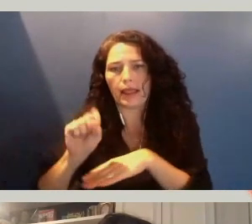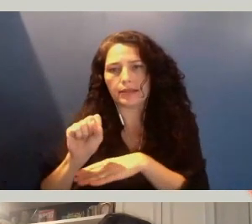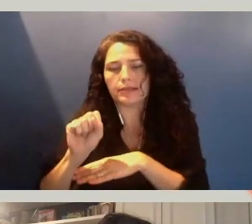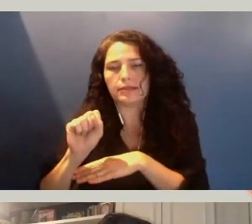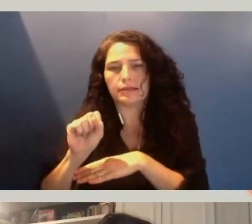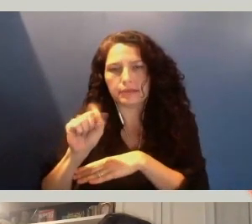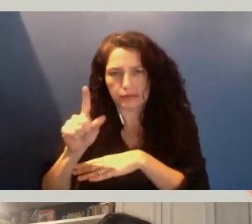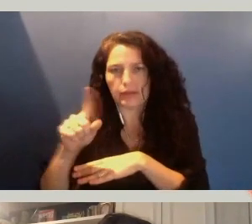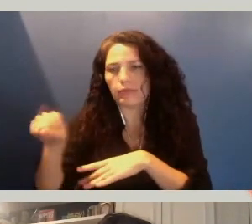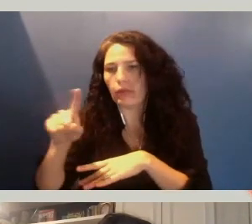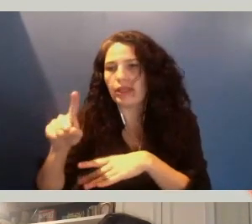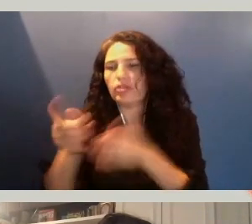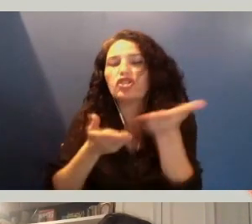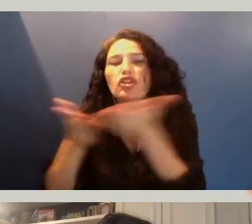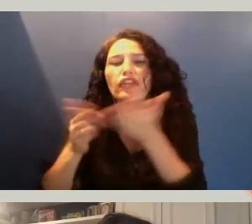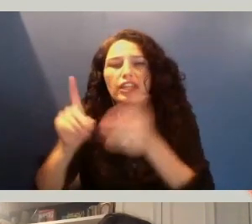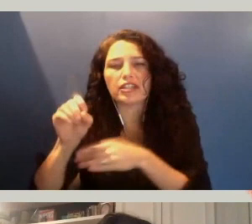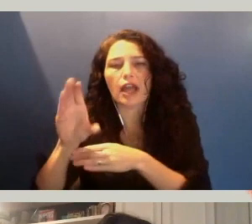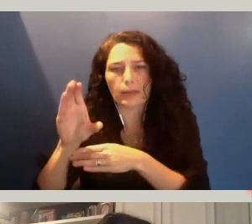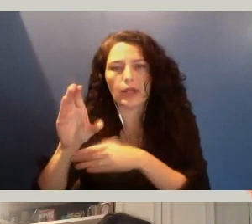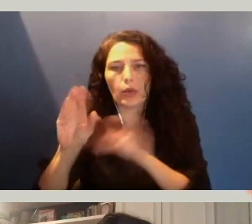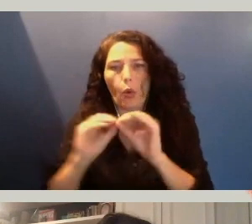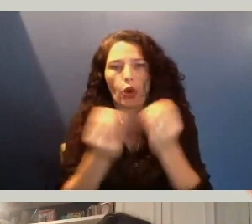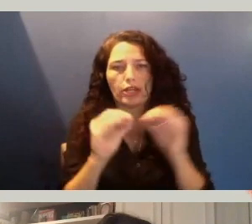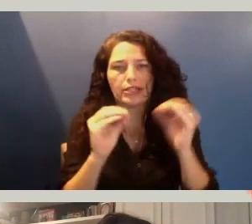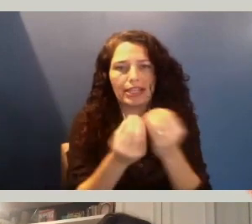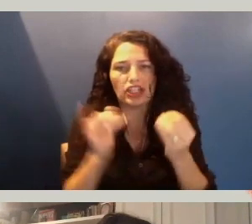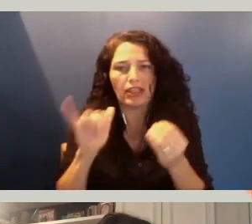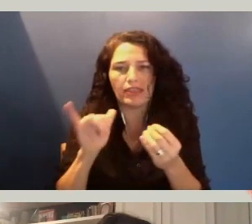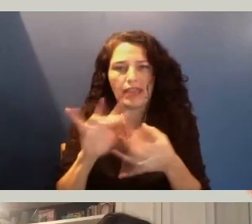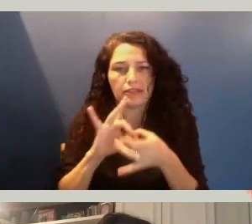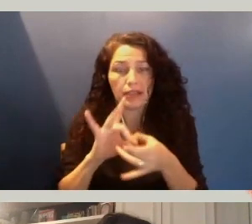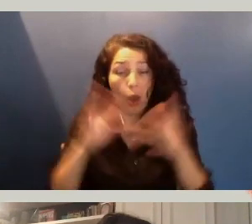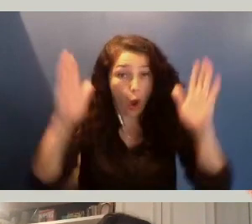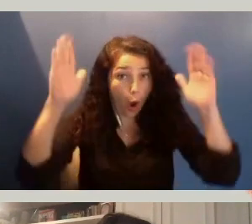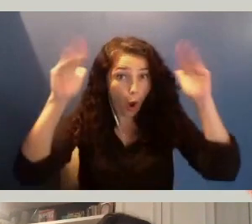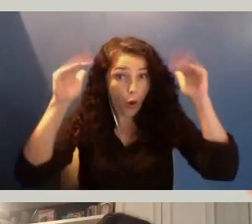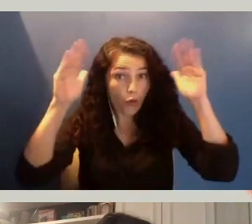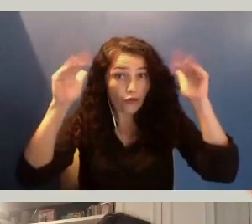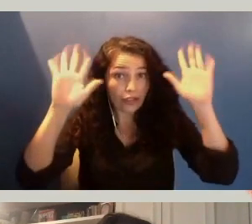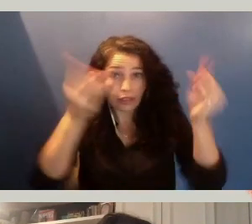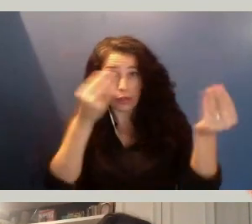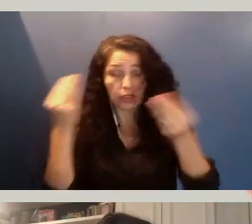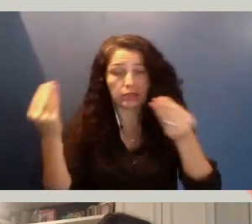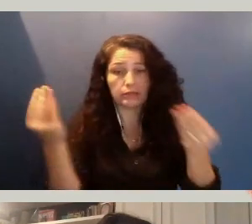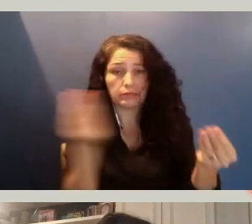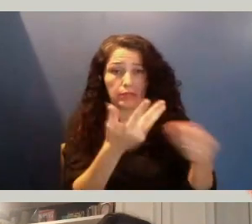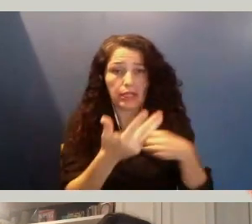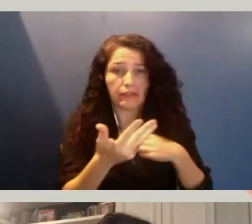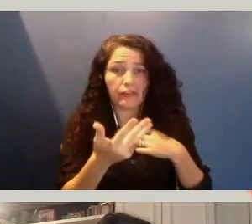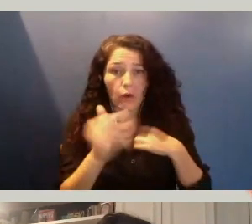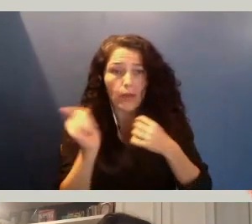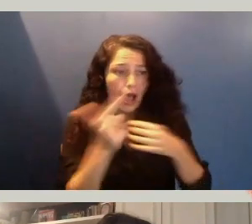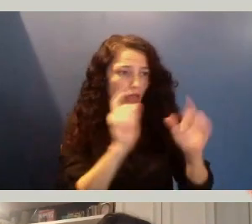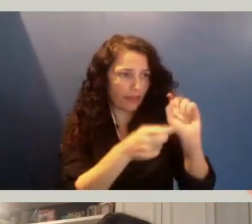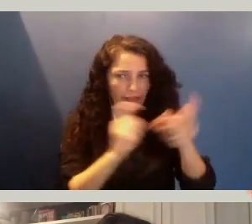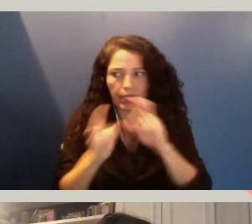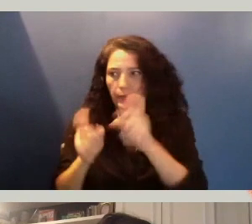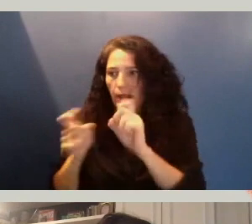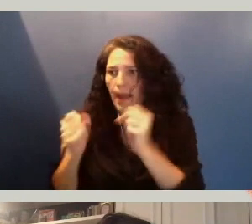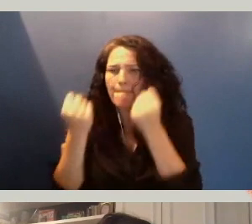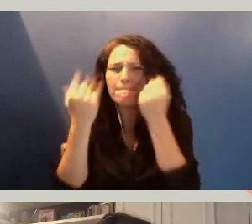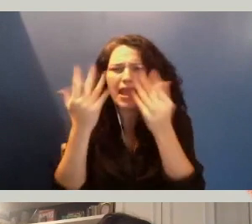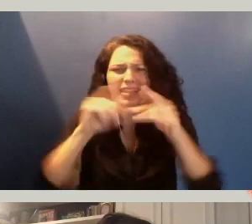documentary organizations, is, you know, intended to, you know, hopefully, you know, inform the philanthropic giving of many